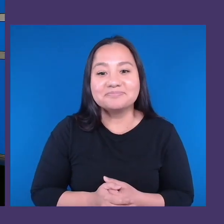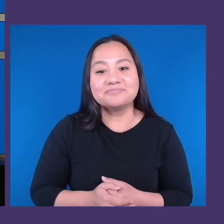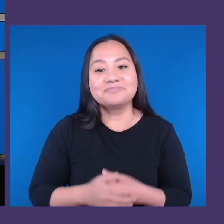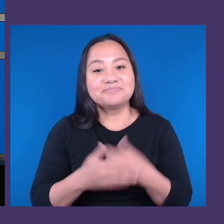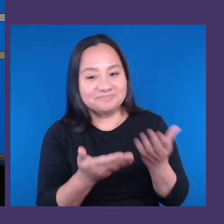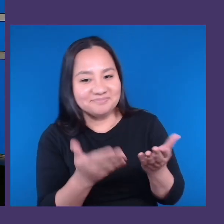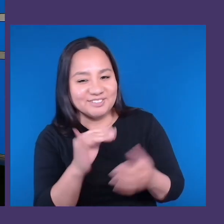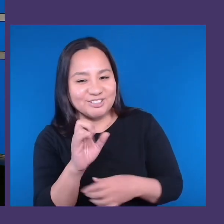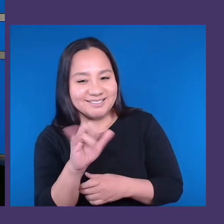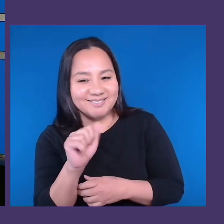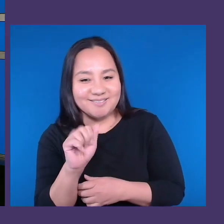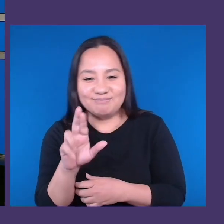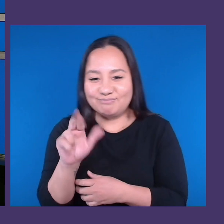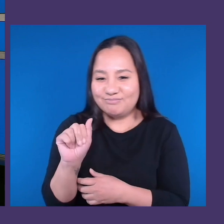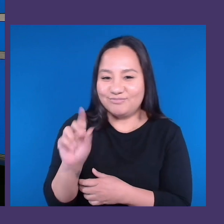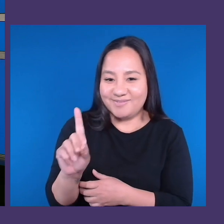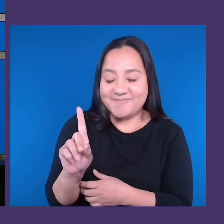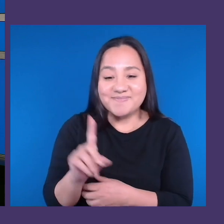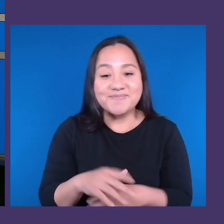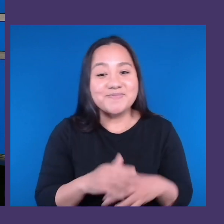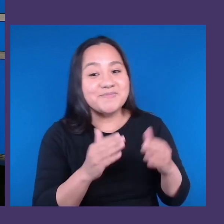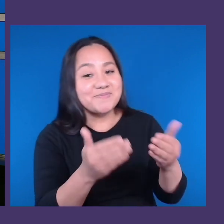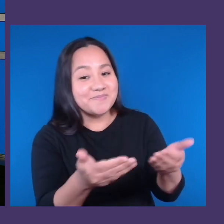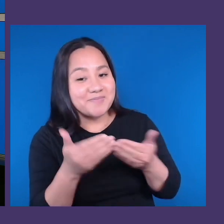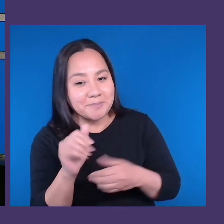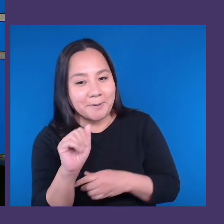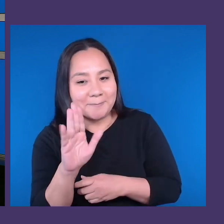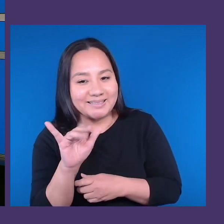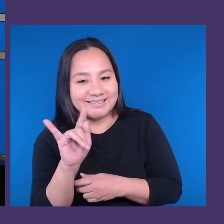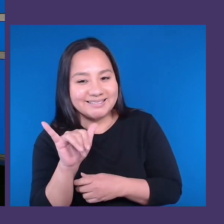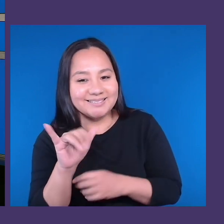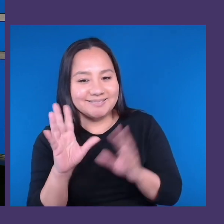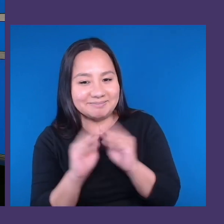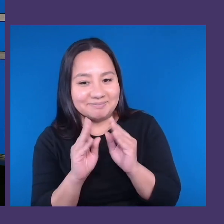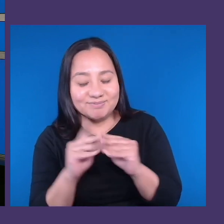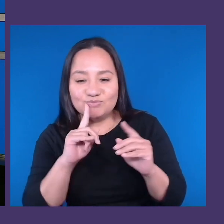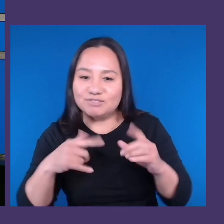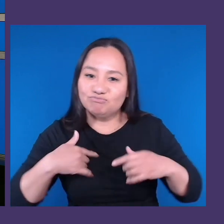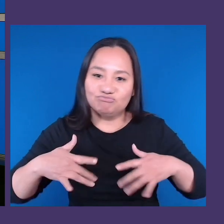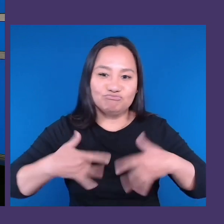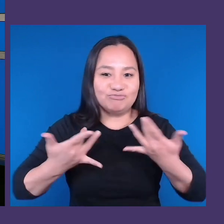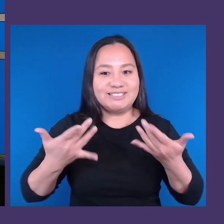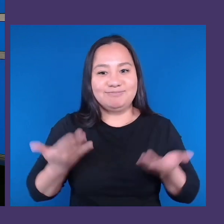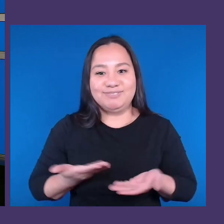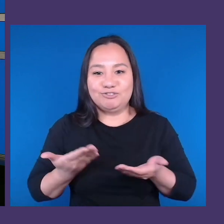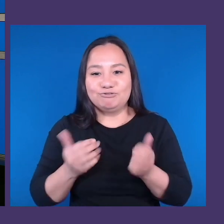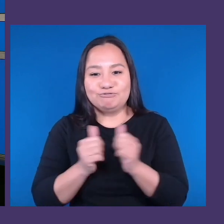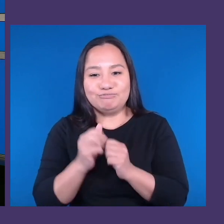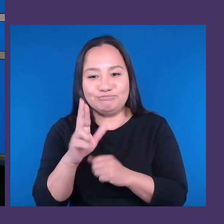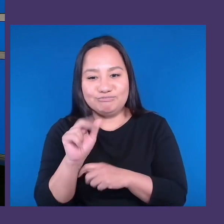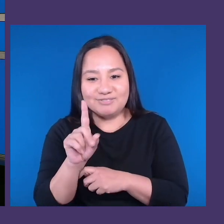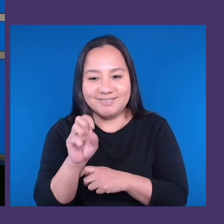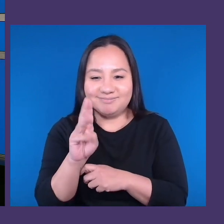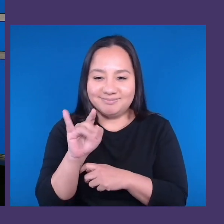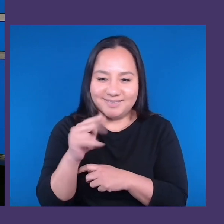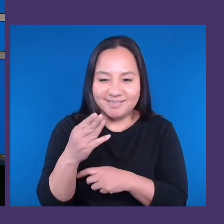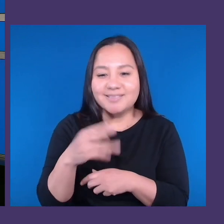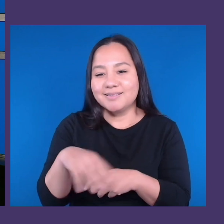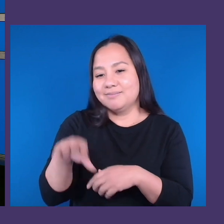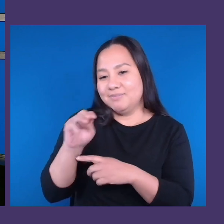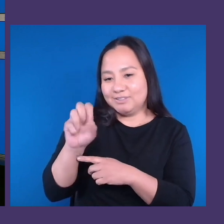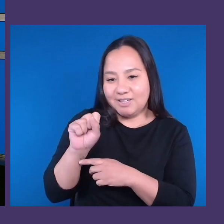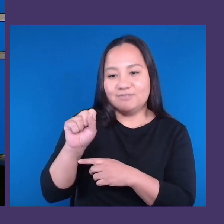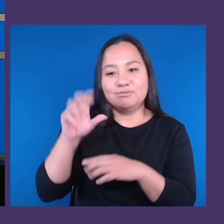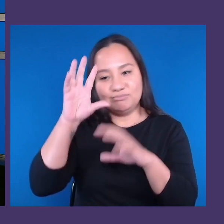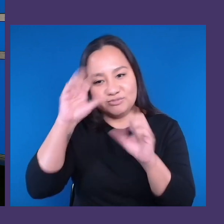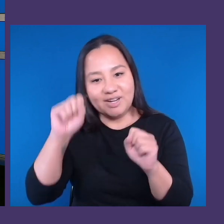Welcome, Ability Summit. It is my pleasure to be here with Brad Smith, Microsoft's president and vice chair. Welcome, Brad. Great to do this, and we